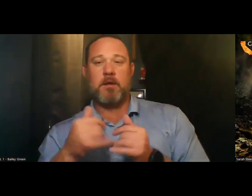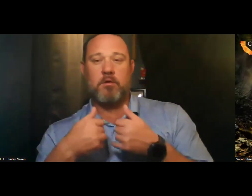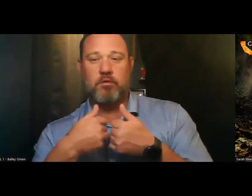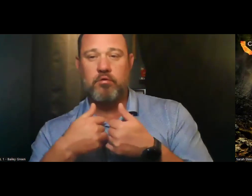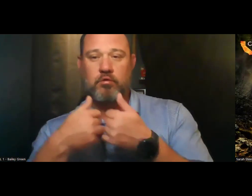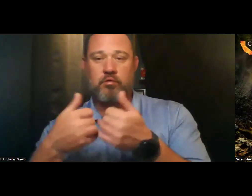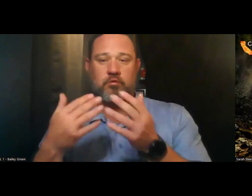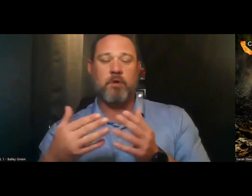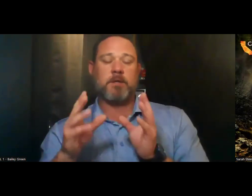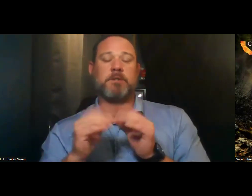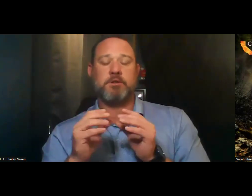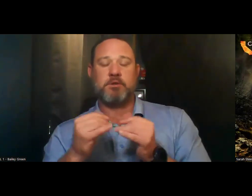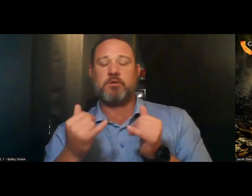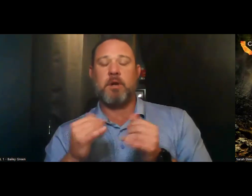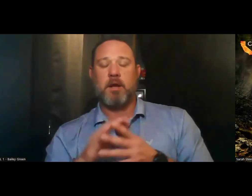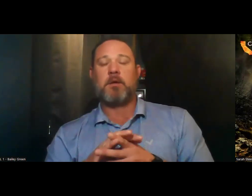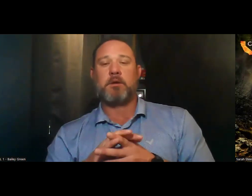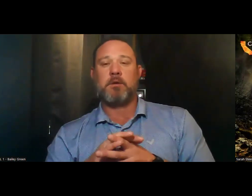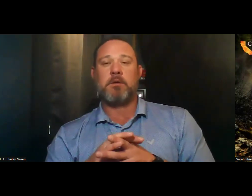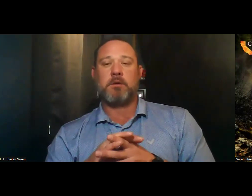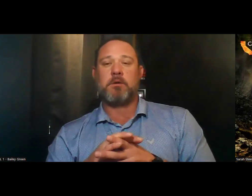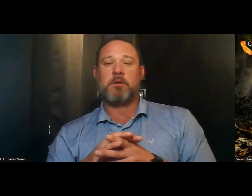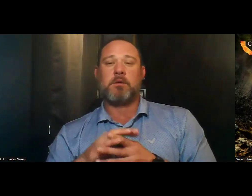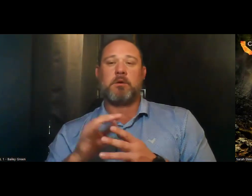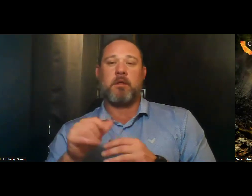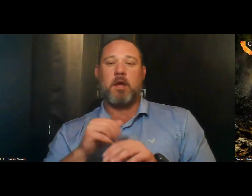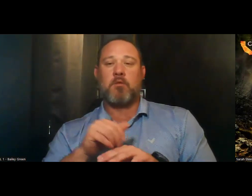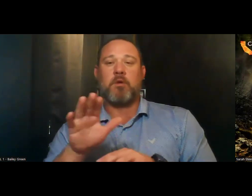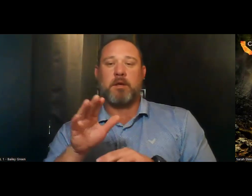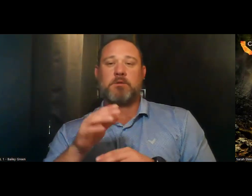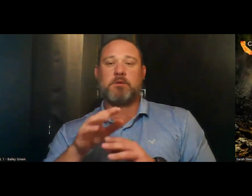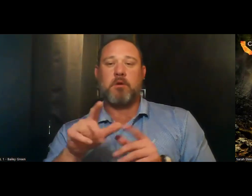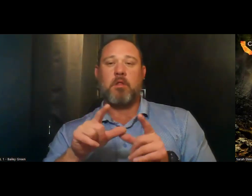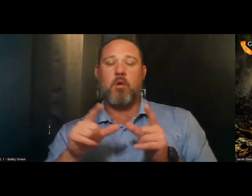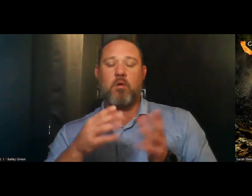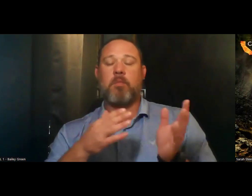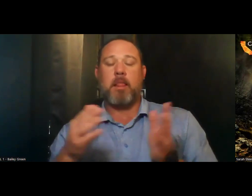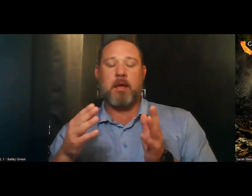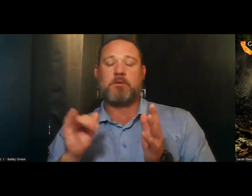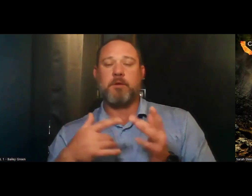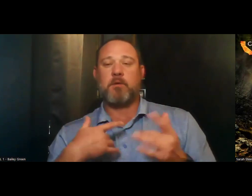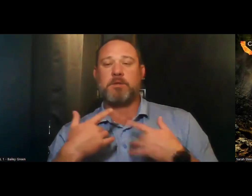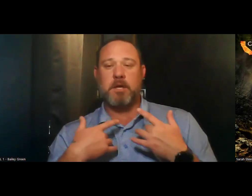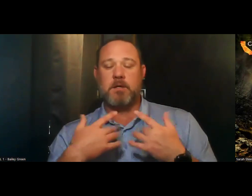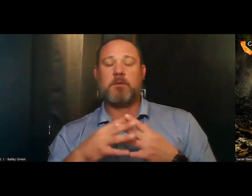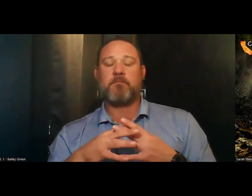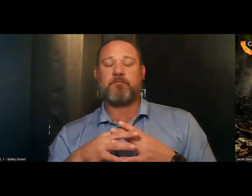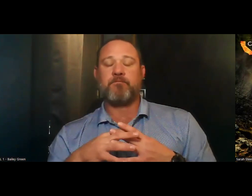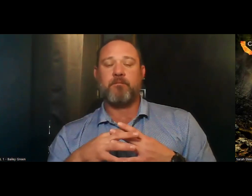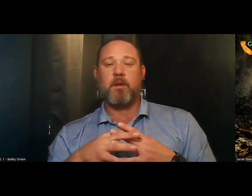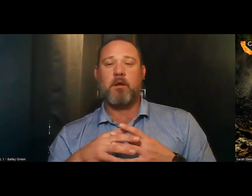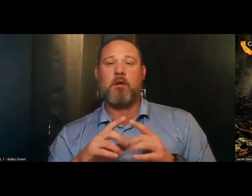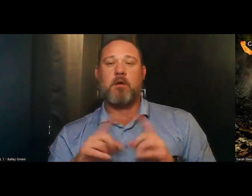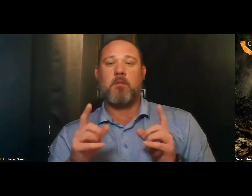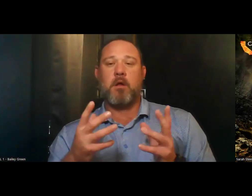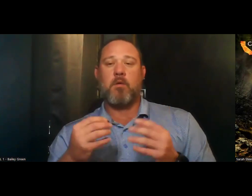grantees sessions today, where they released a local aging plan. So that was exciting. But I did